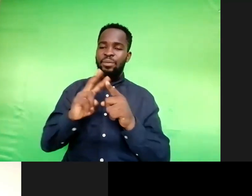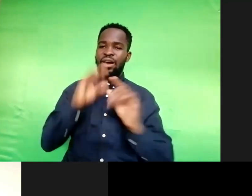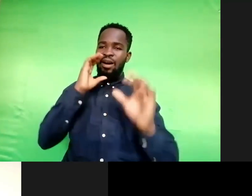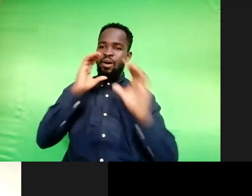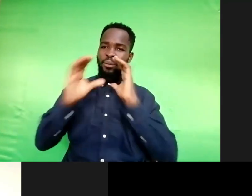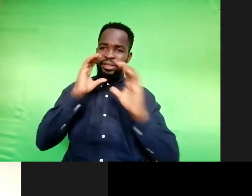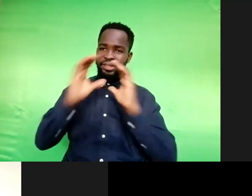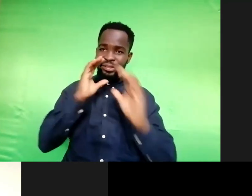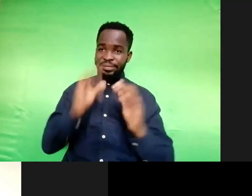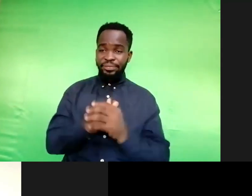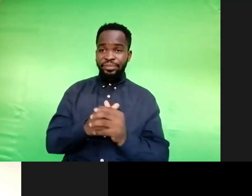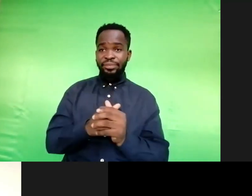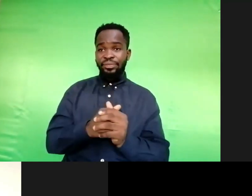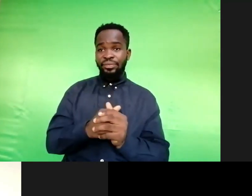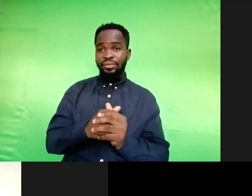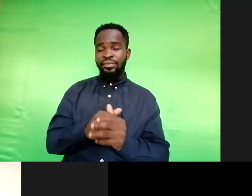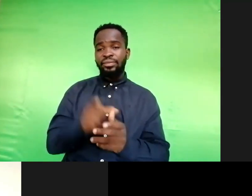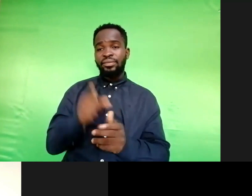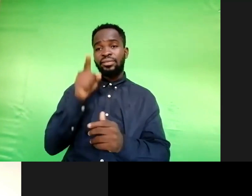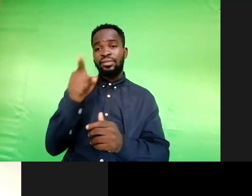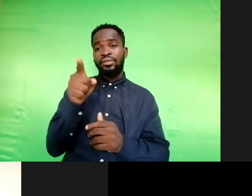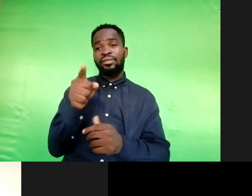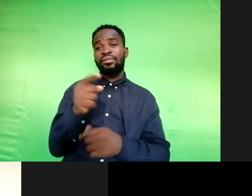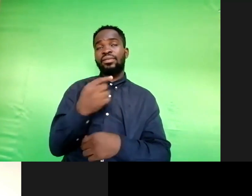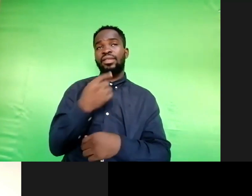I should say, Christabel, that